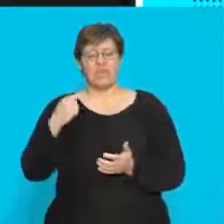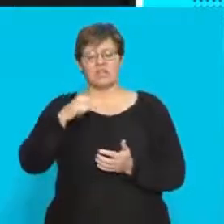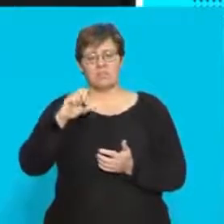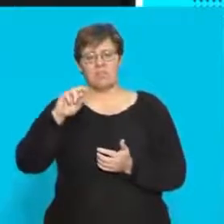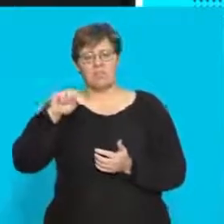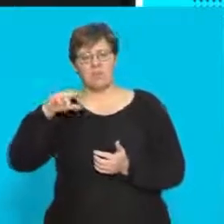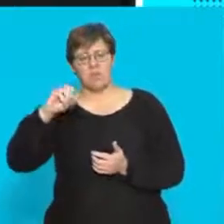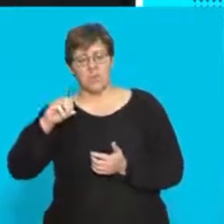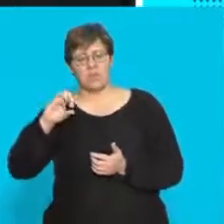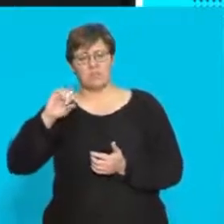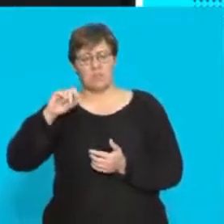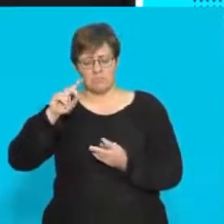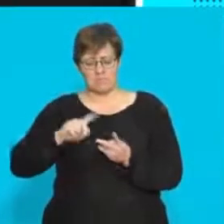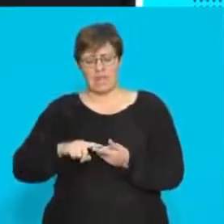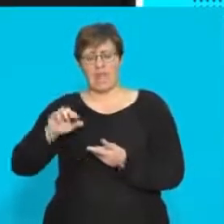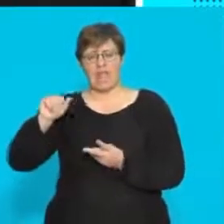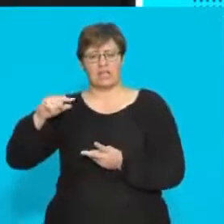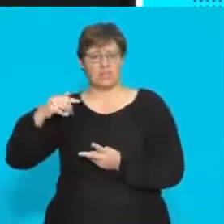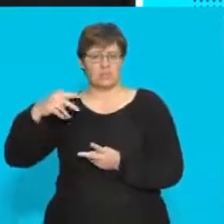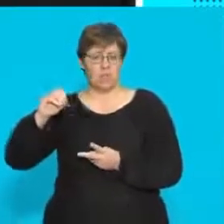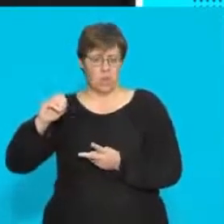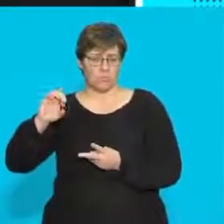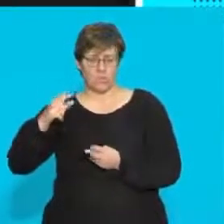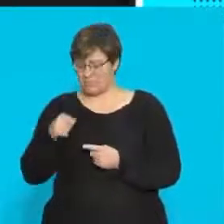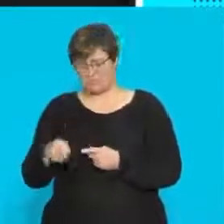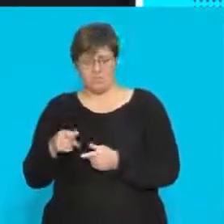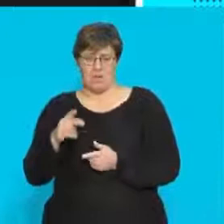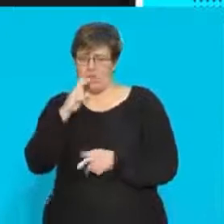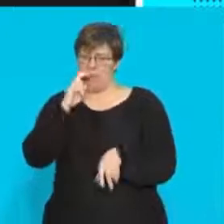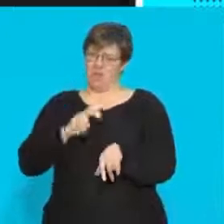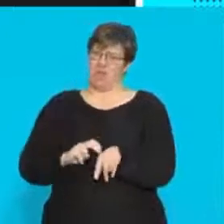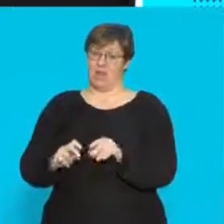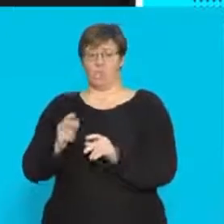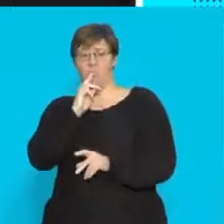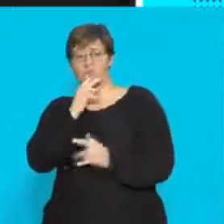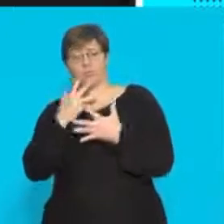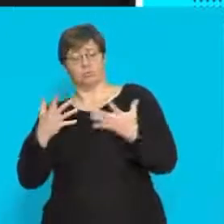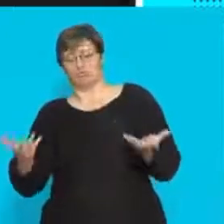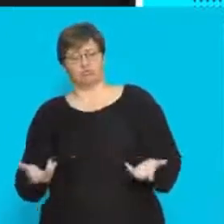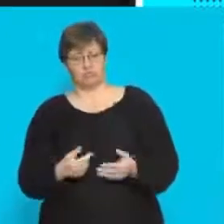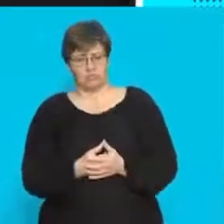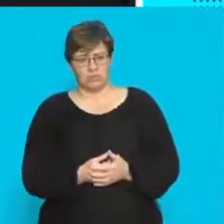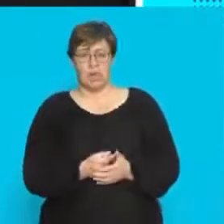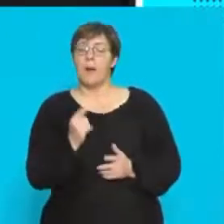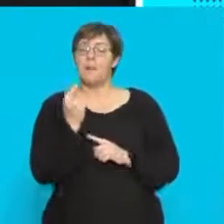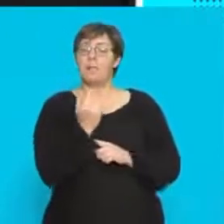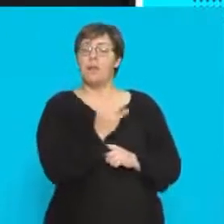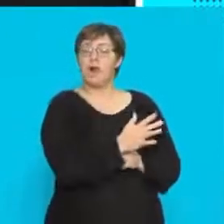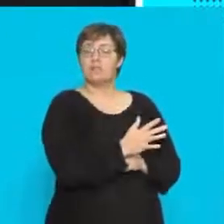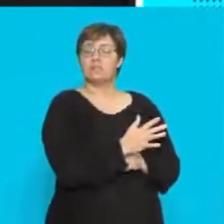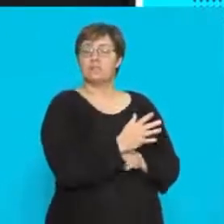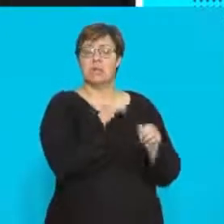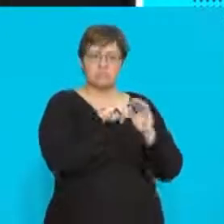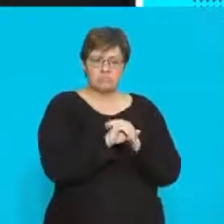our gymnosperms and our angiosperms. Now, the concept that I want you to think of, we're looking at